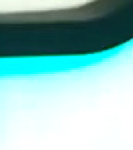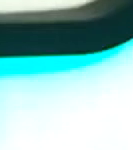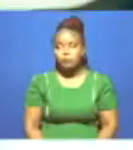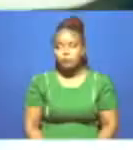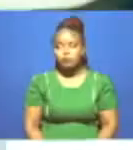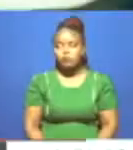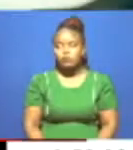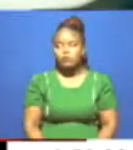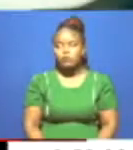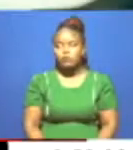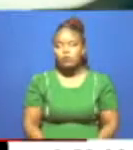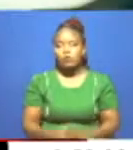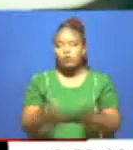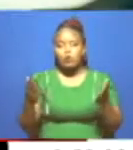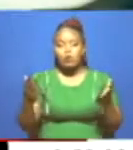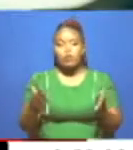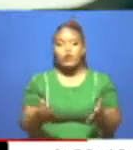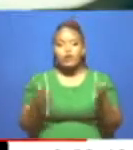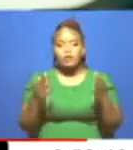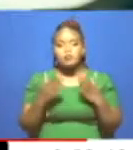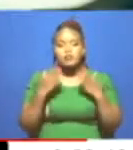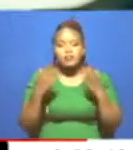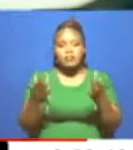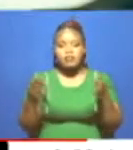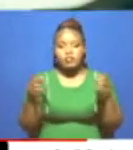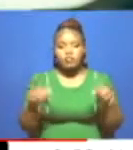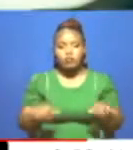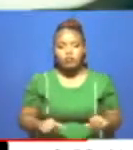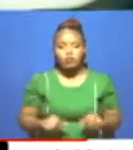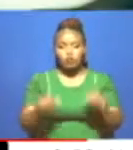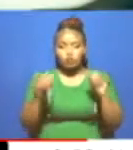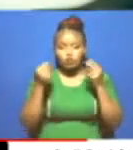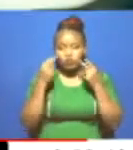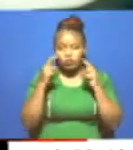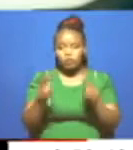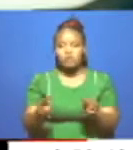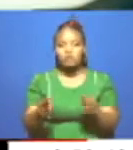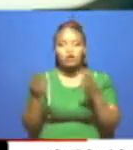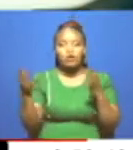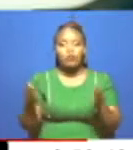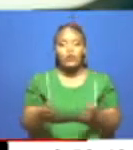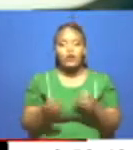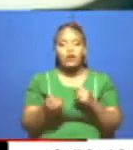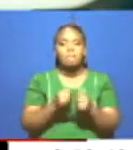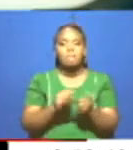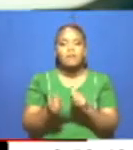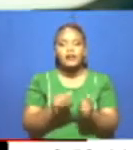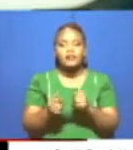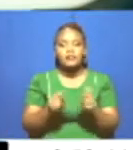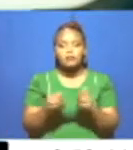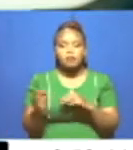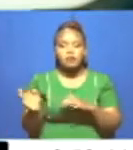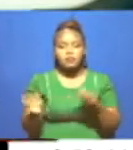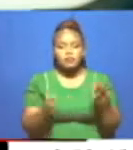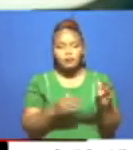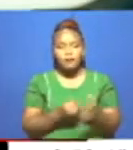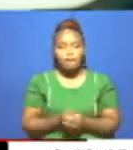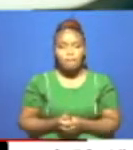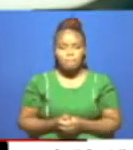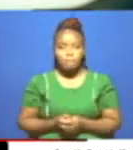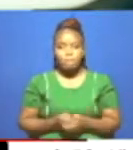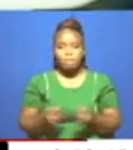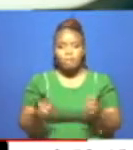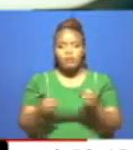Welcome back. Thank you for keeping it Prime Edition. Let's now switch gears to Martyr Sports. My name is Karen Kibet. Now, the six-time Olympian Avtar